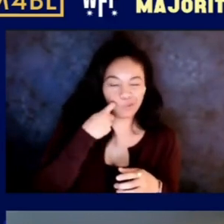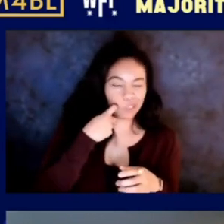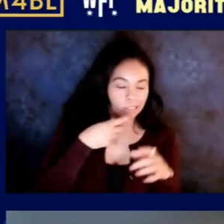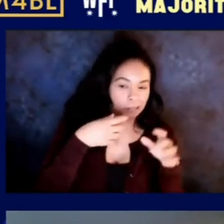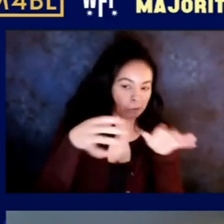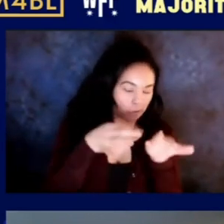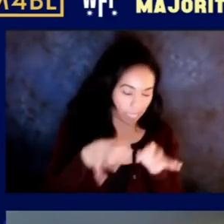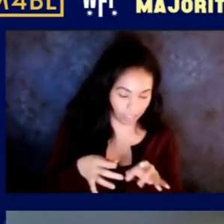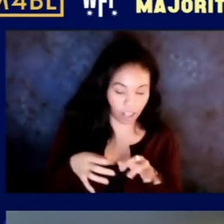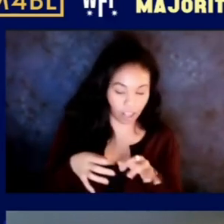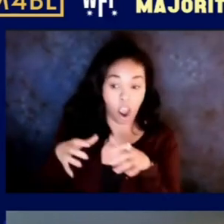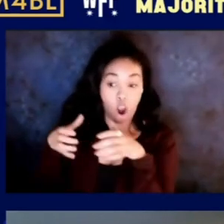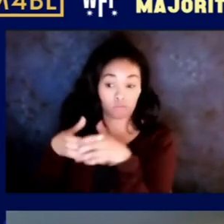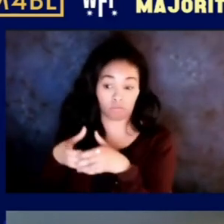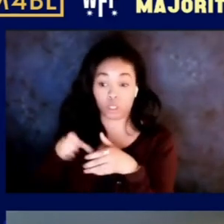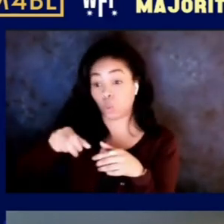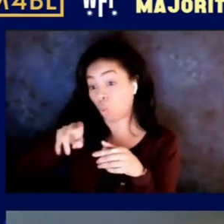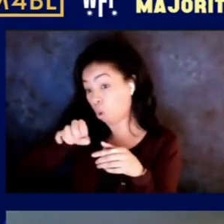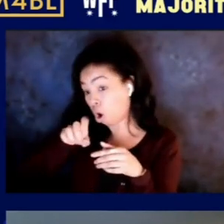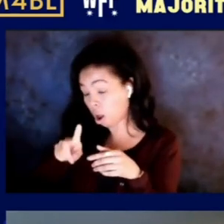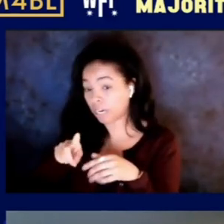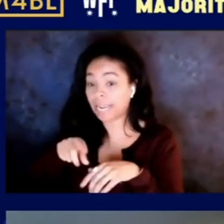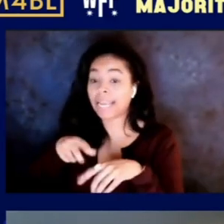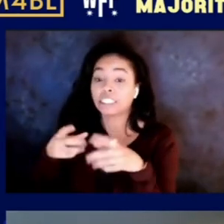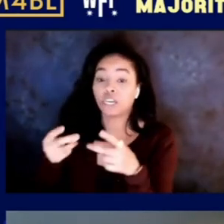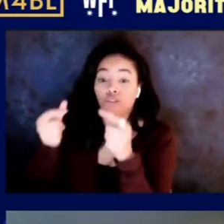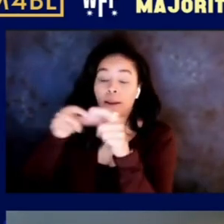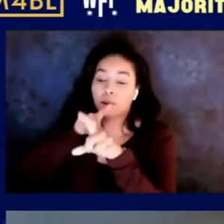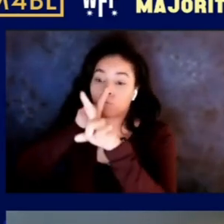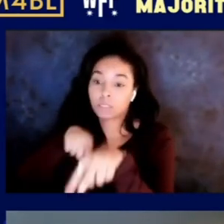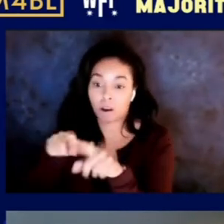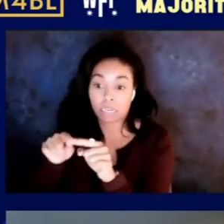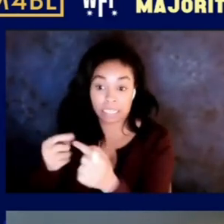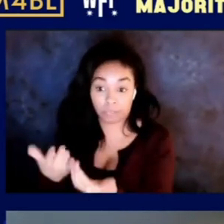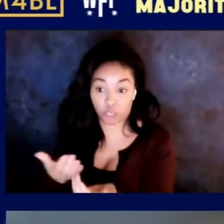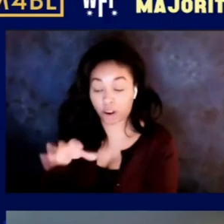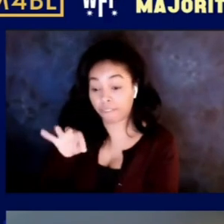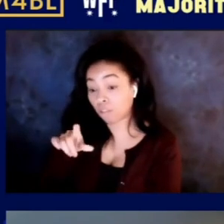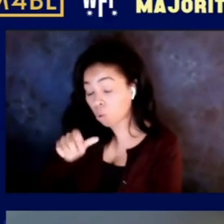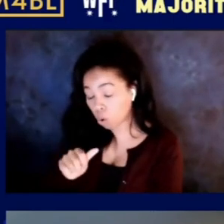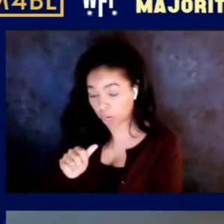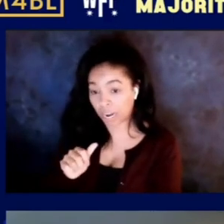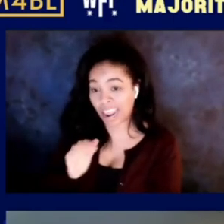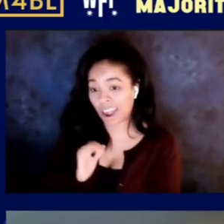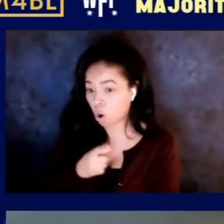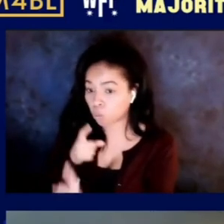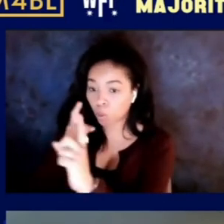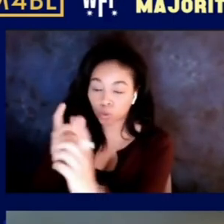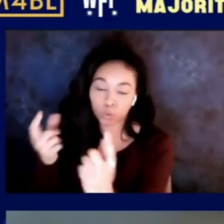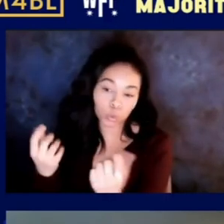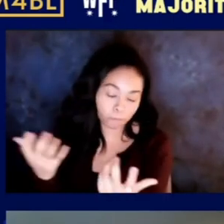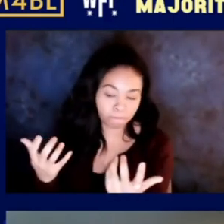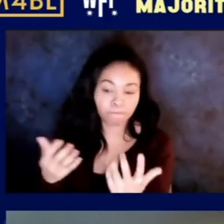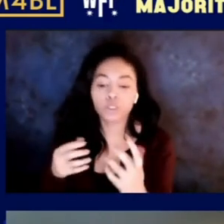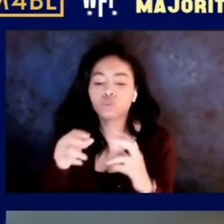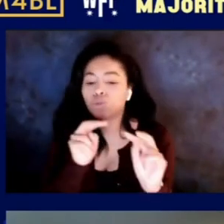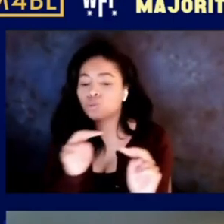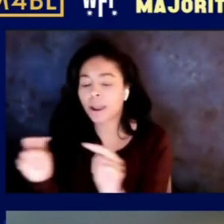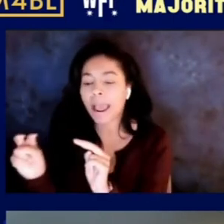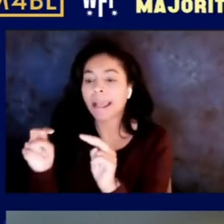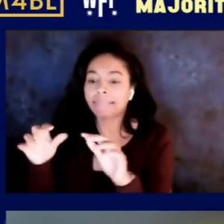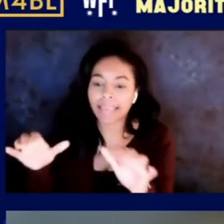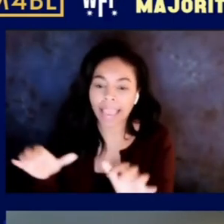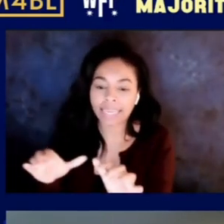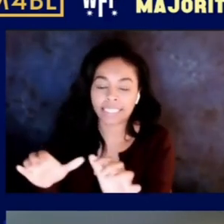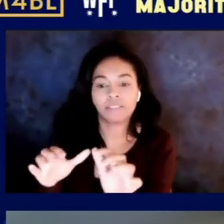rapid response team here in Florida that's meant to basically track the activities of elected officials, you